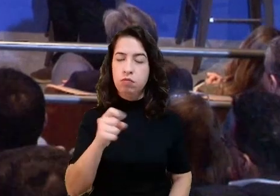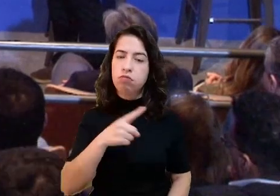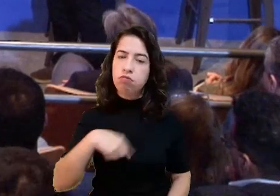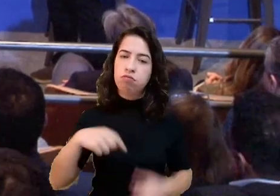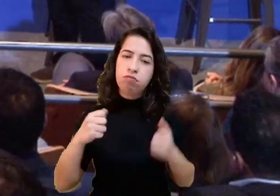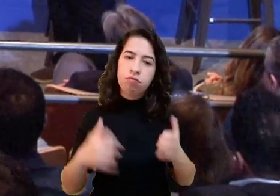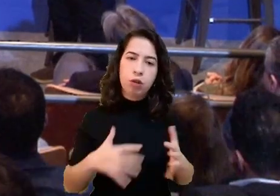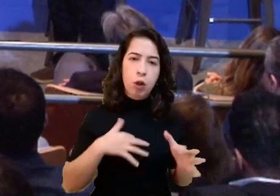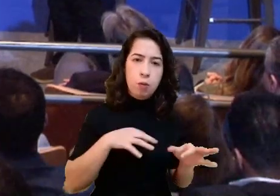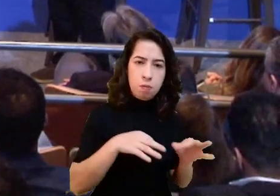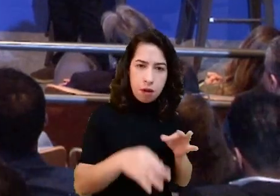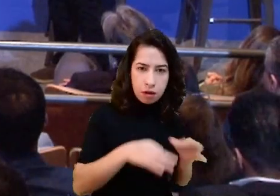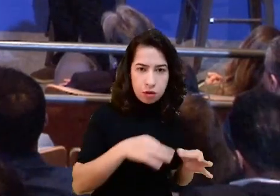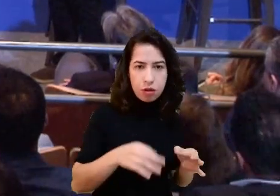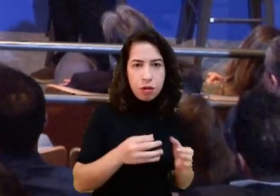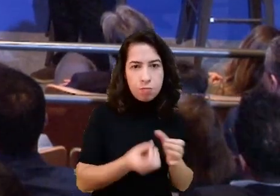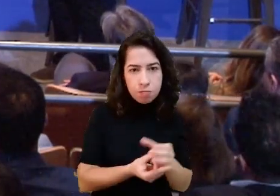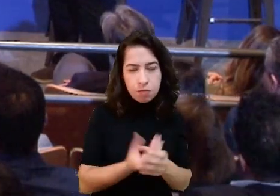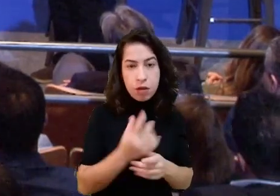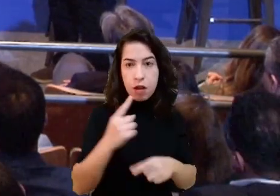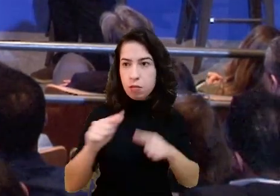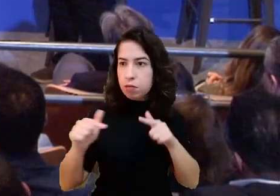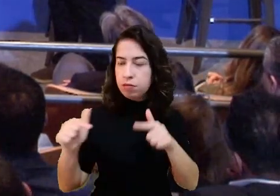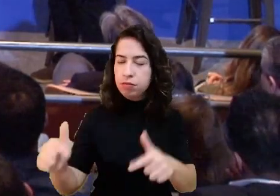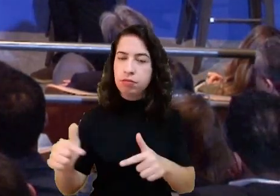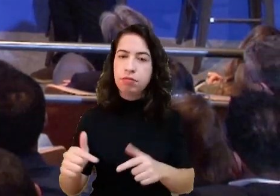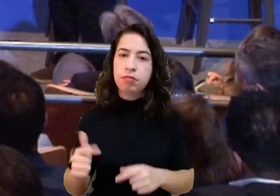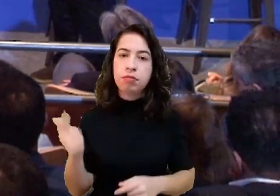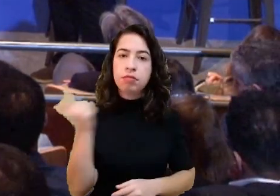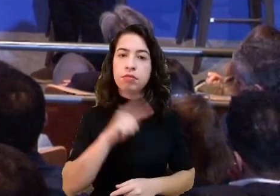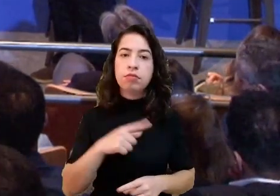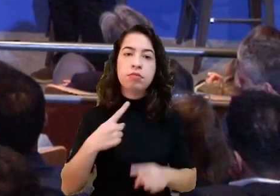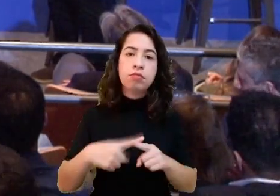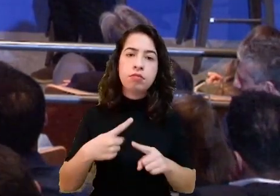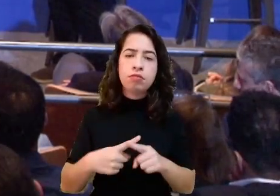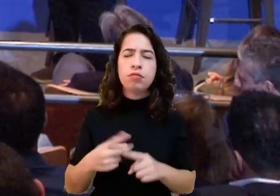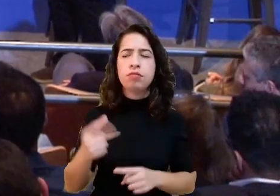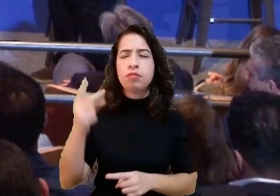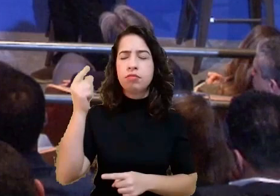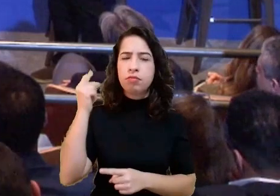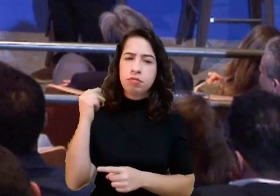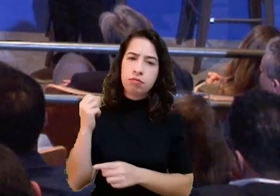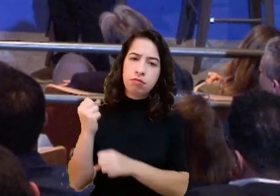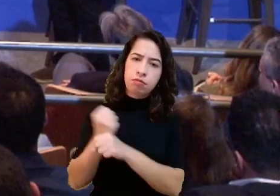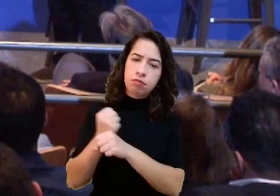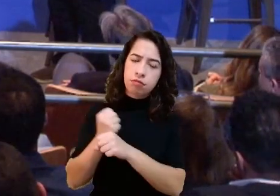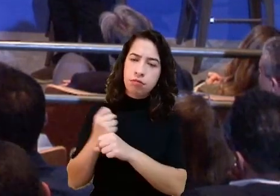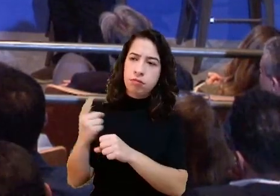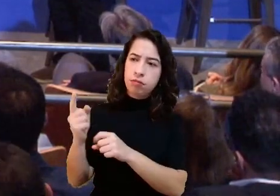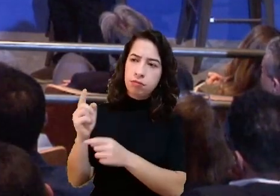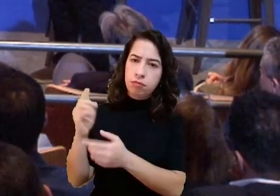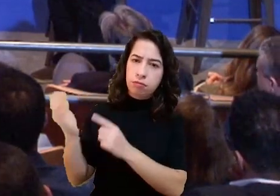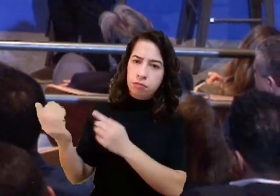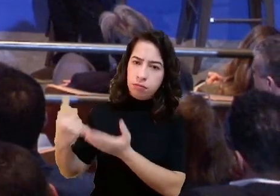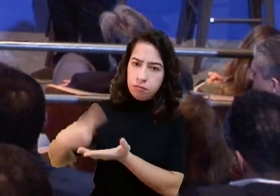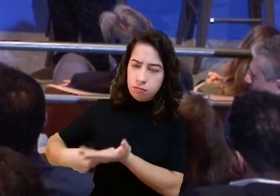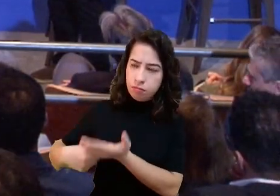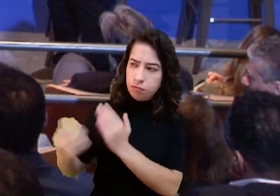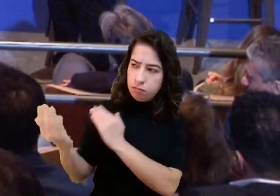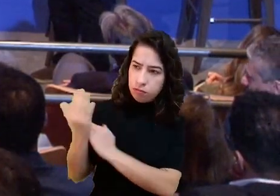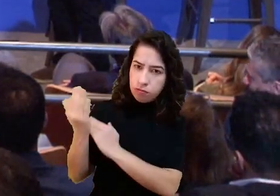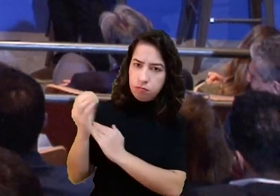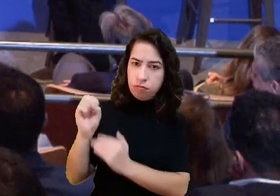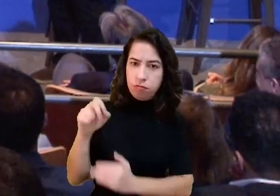plan, conceive, and execute, and it was possible because of this long-term and successful partnership we have with